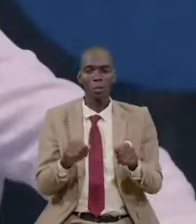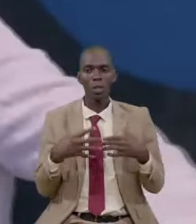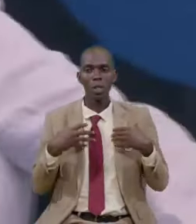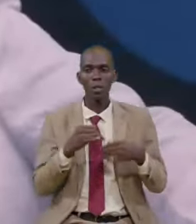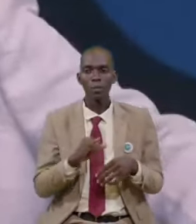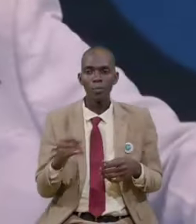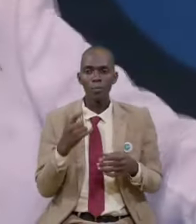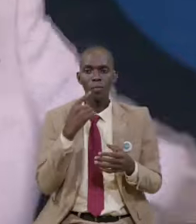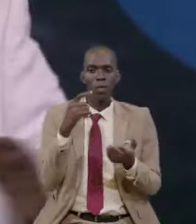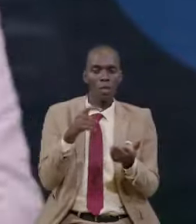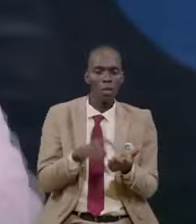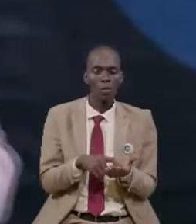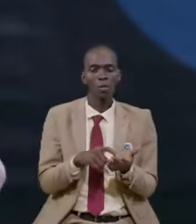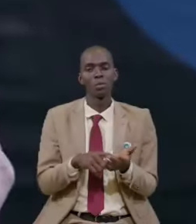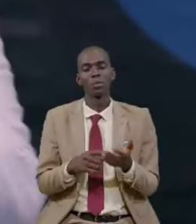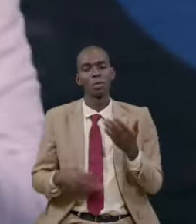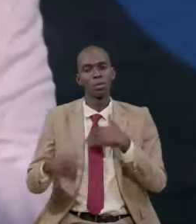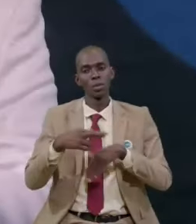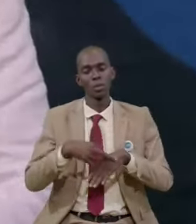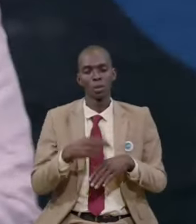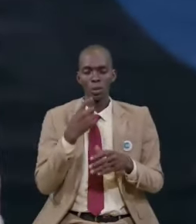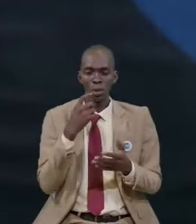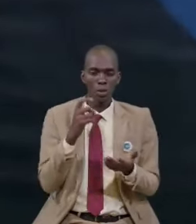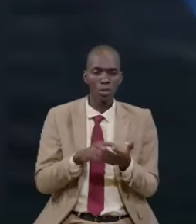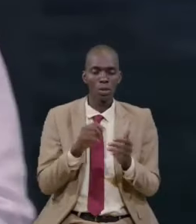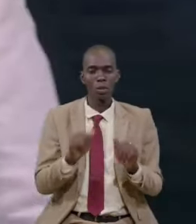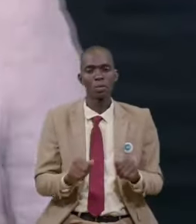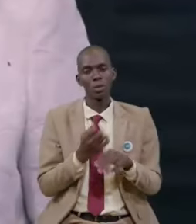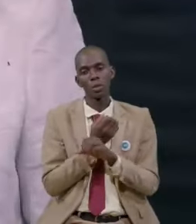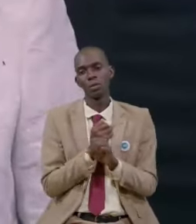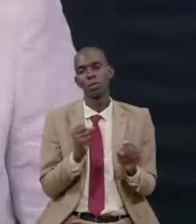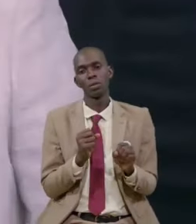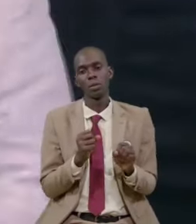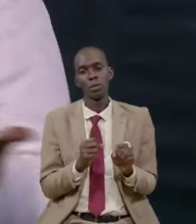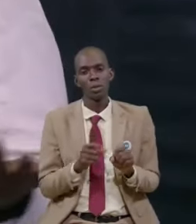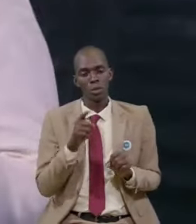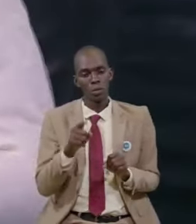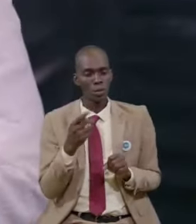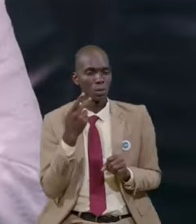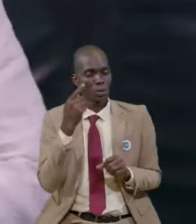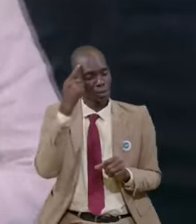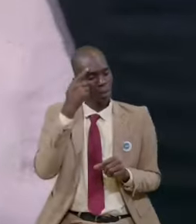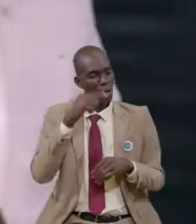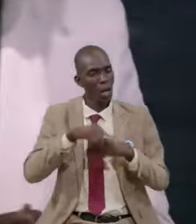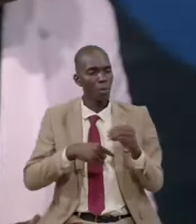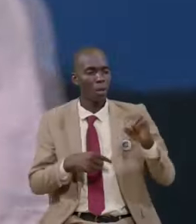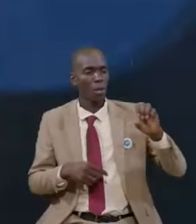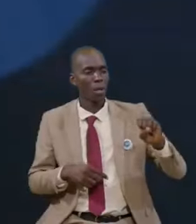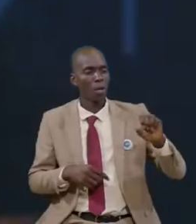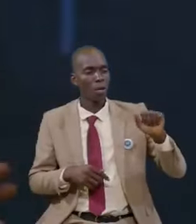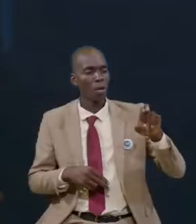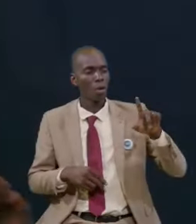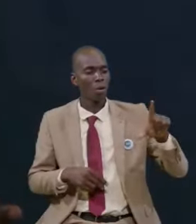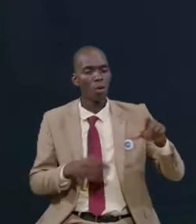notable salvation. You think about Saul of Tarsus, and you think he became Paul.